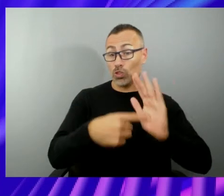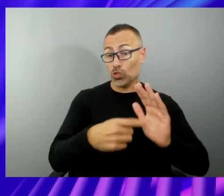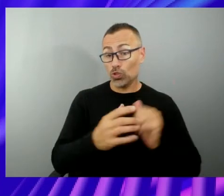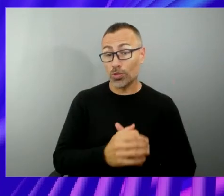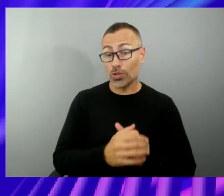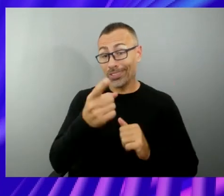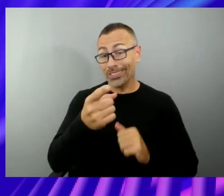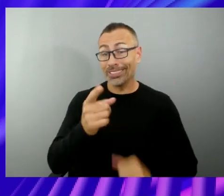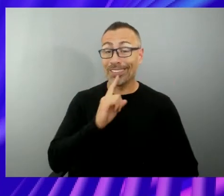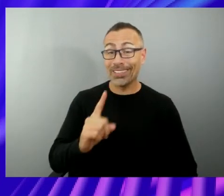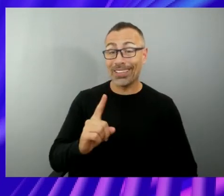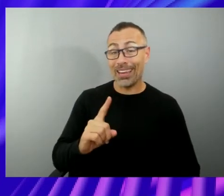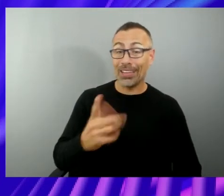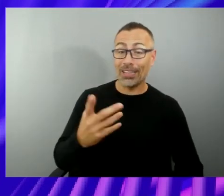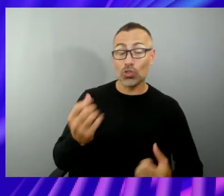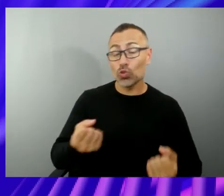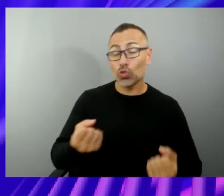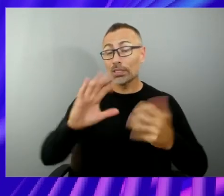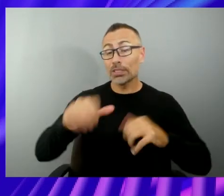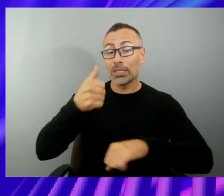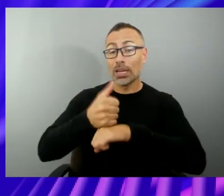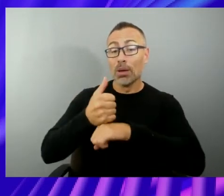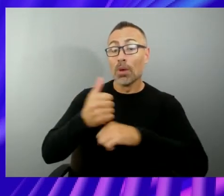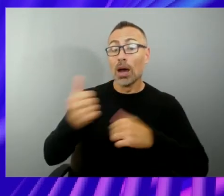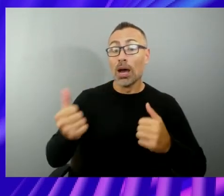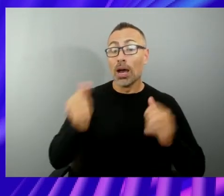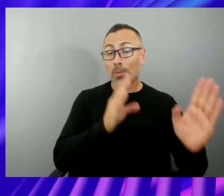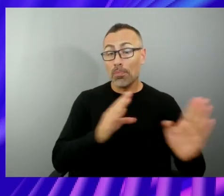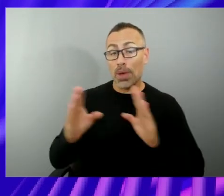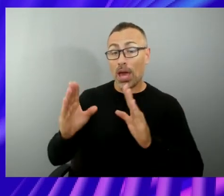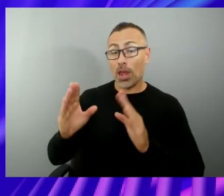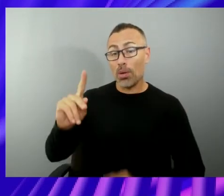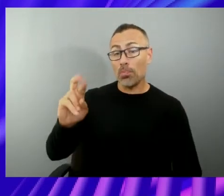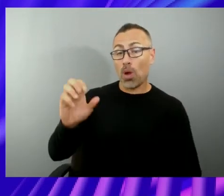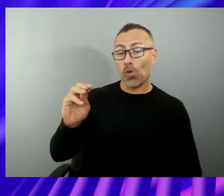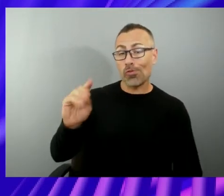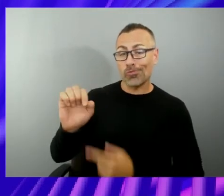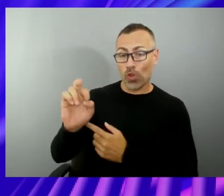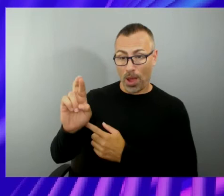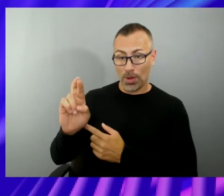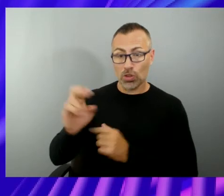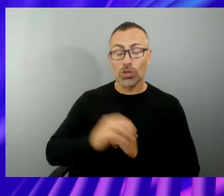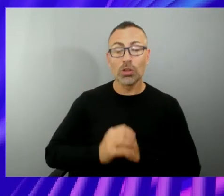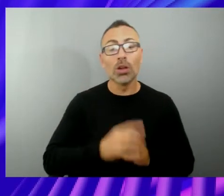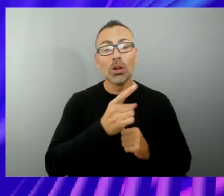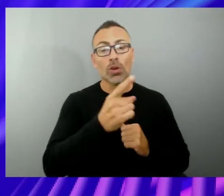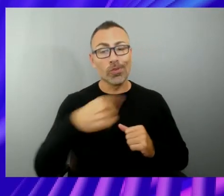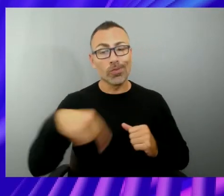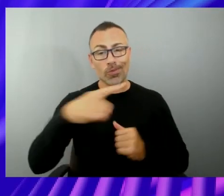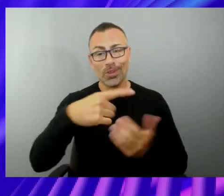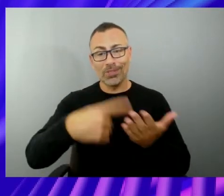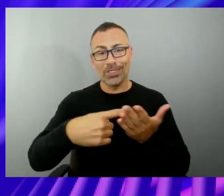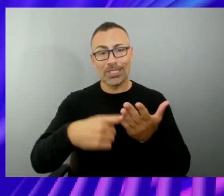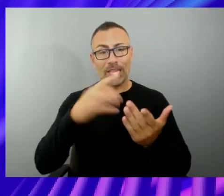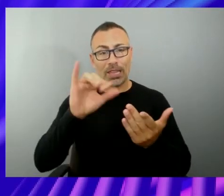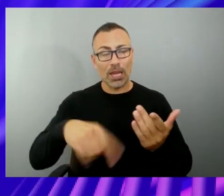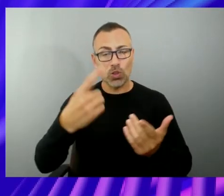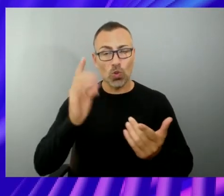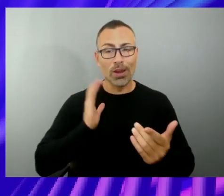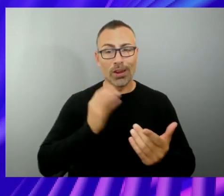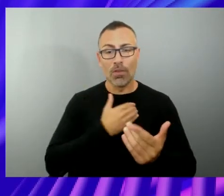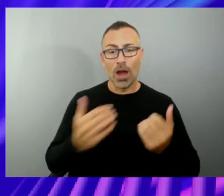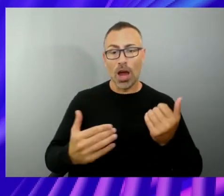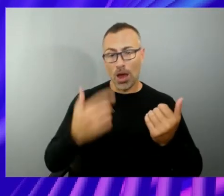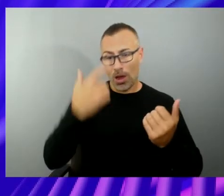parallel degree parameter. And what you have just asked is that's what we have in one of our memory saving techniques, which we call